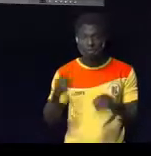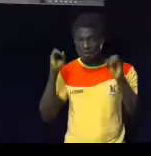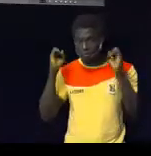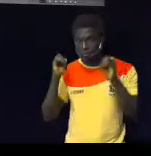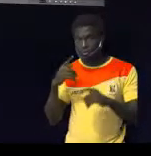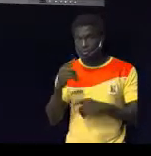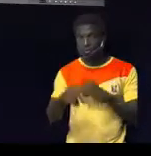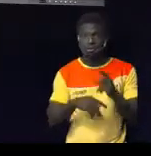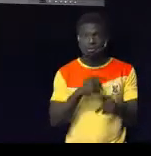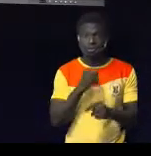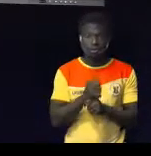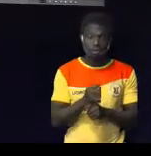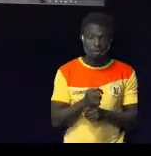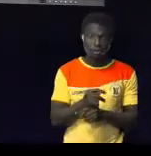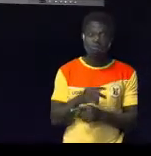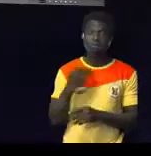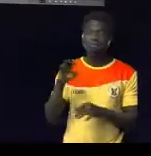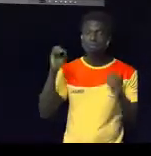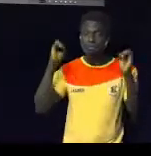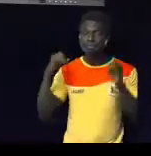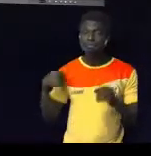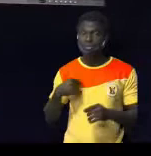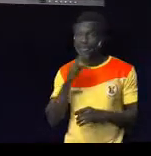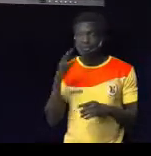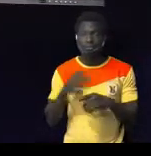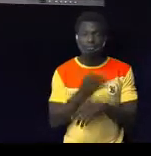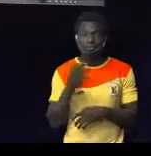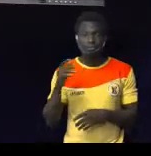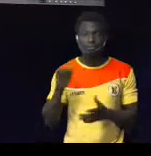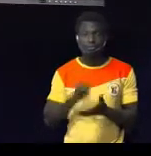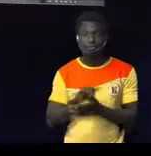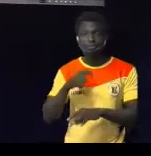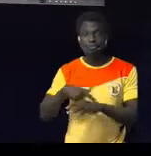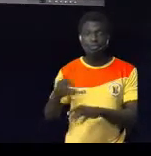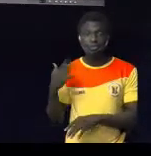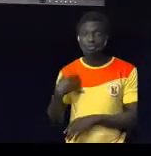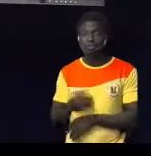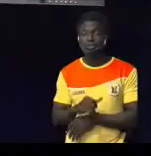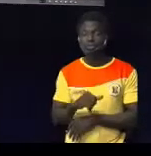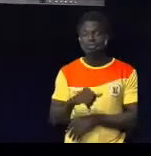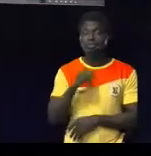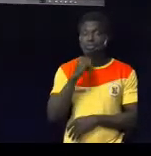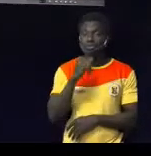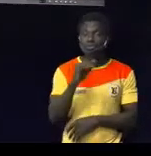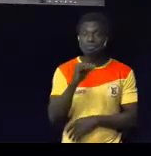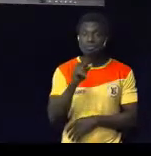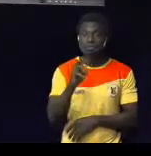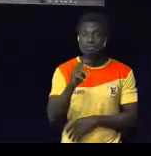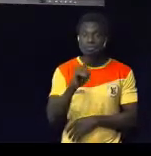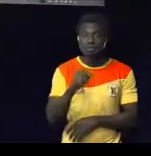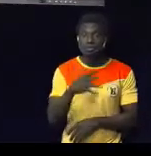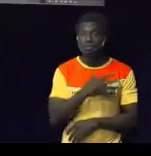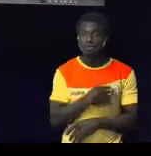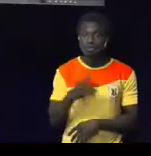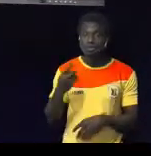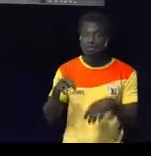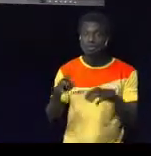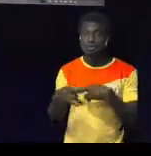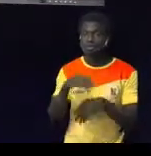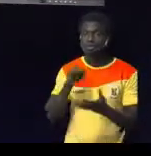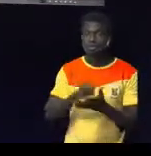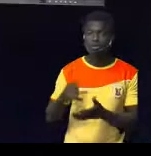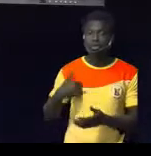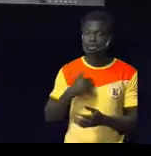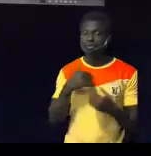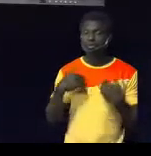of education we were receiving then was informal. And then the kind of the classroom setting we have now with the use